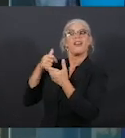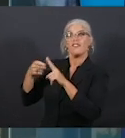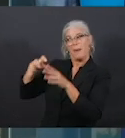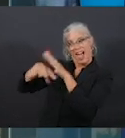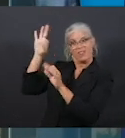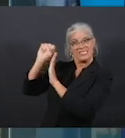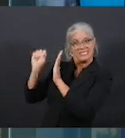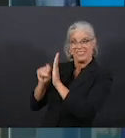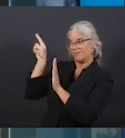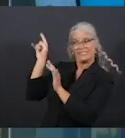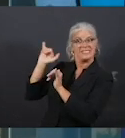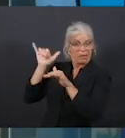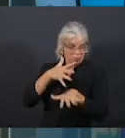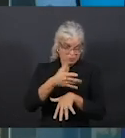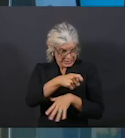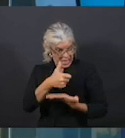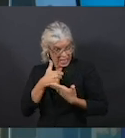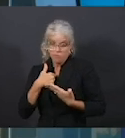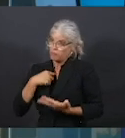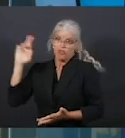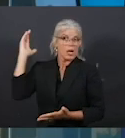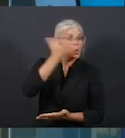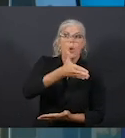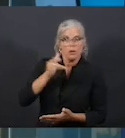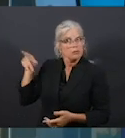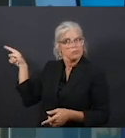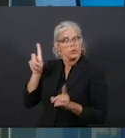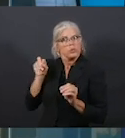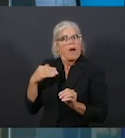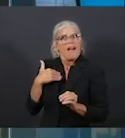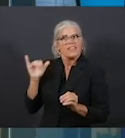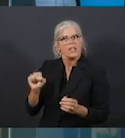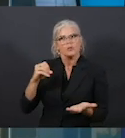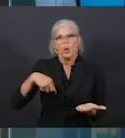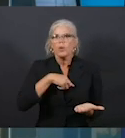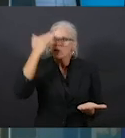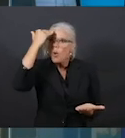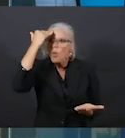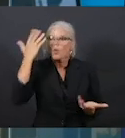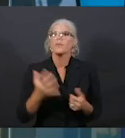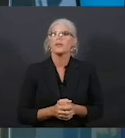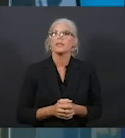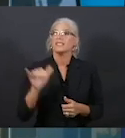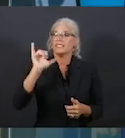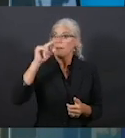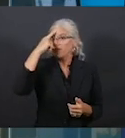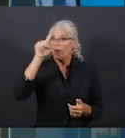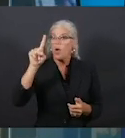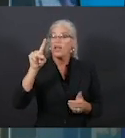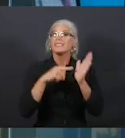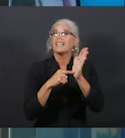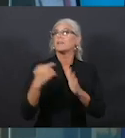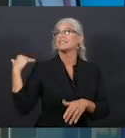by the associations as well as the independent-owned utilities to bring those contractors in. But we do have, for instance, in the tornadoes we had just a couple of weeks